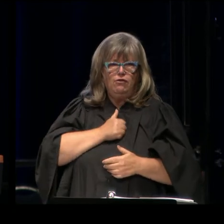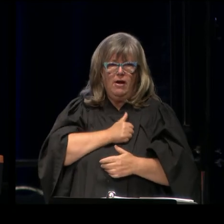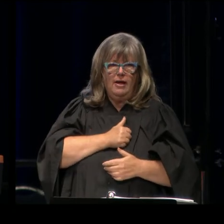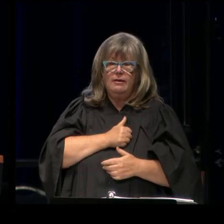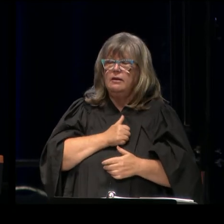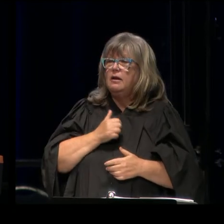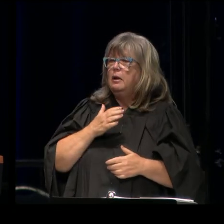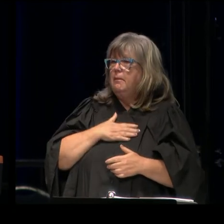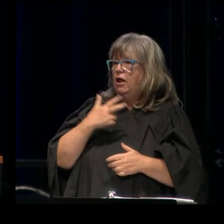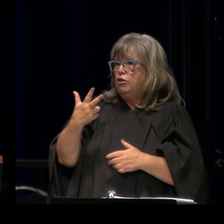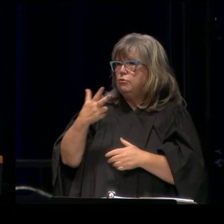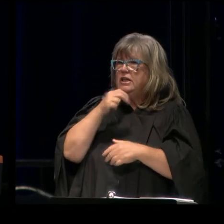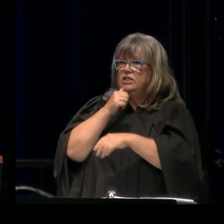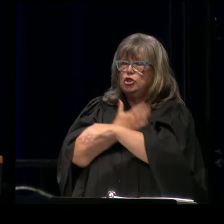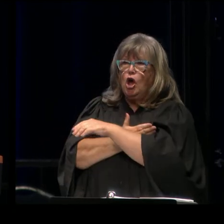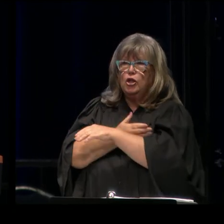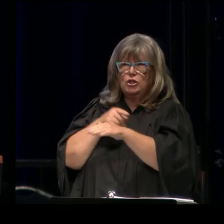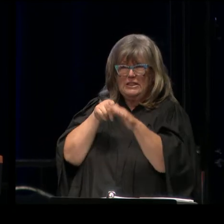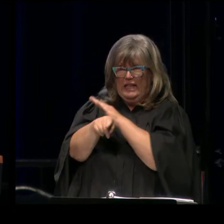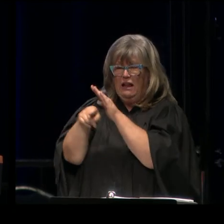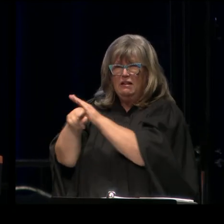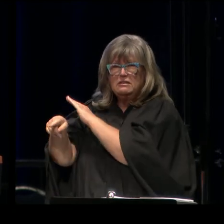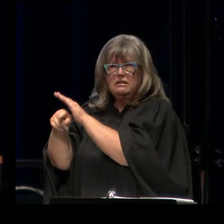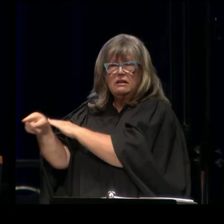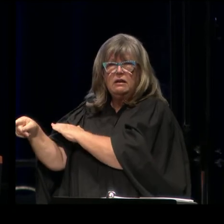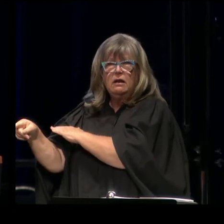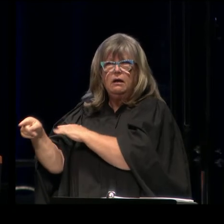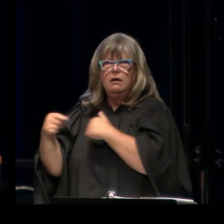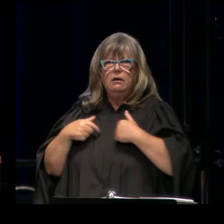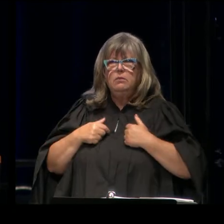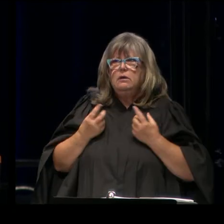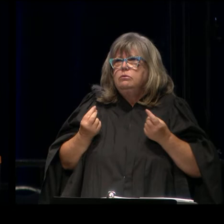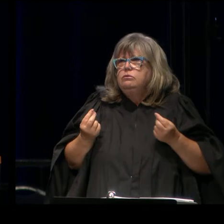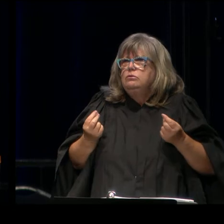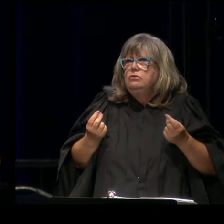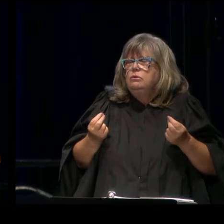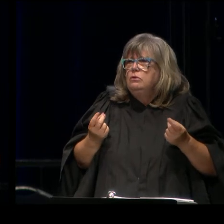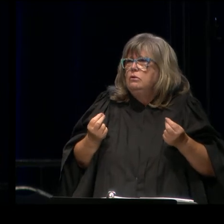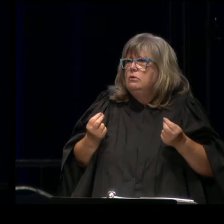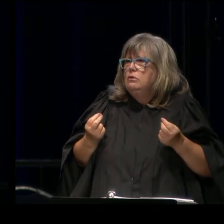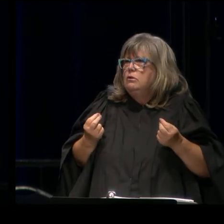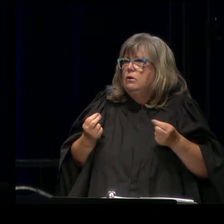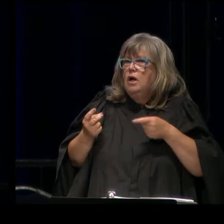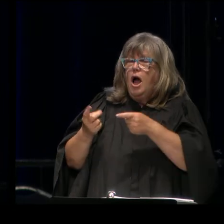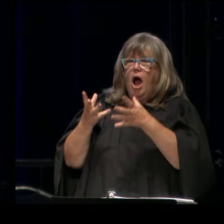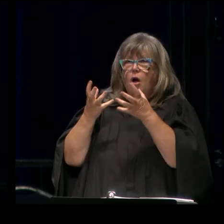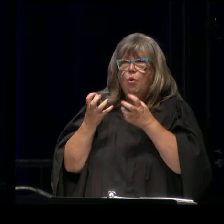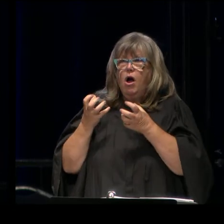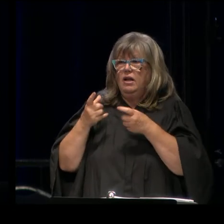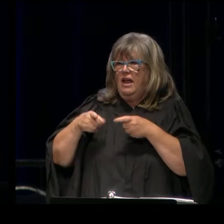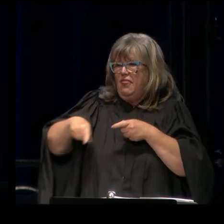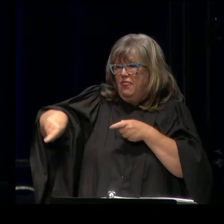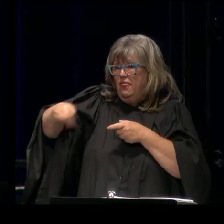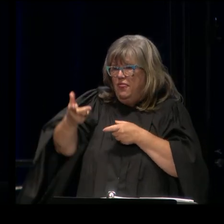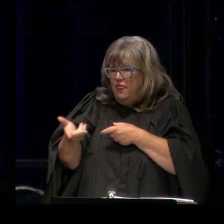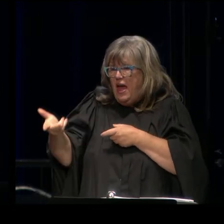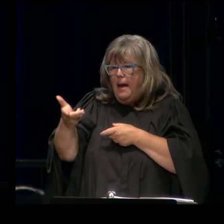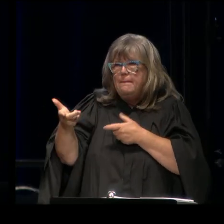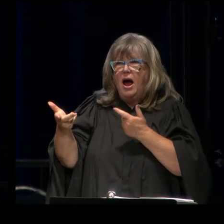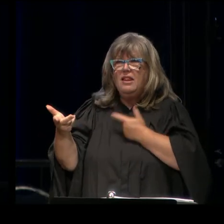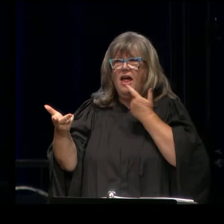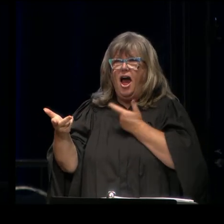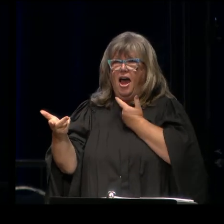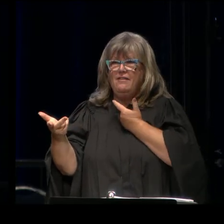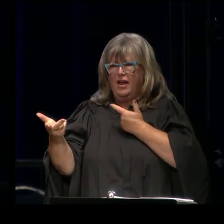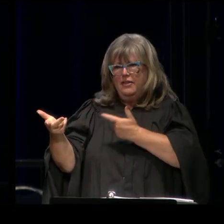daughters, I thought, what can I do? Because I am determined to keep them alive, because they are living with